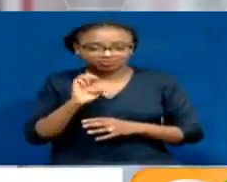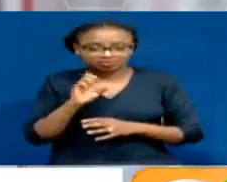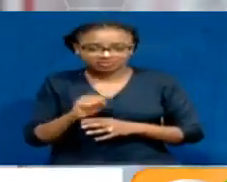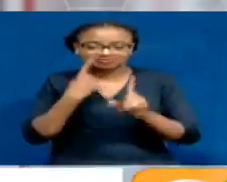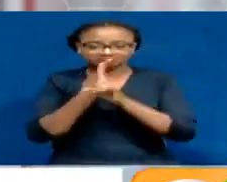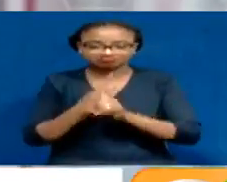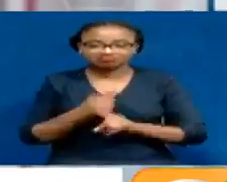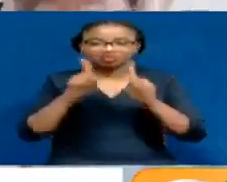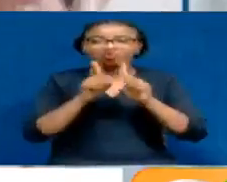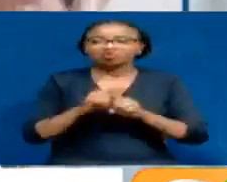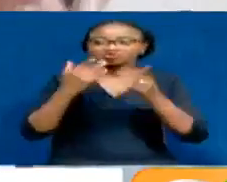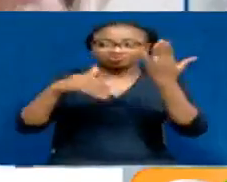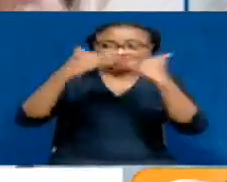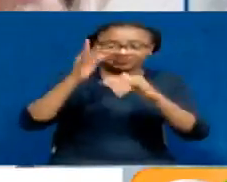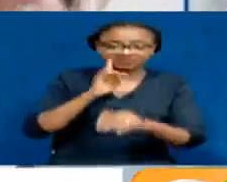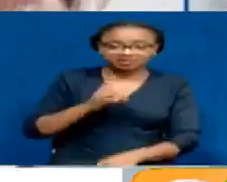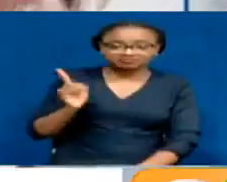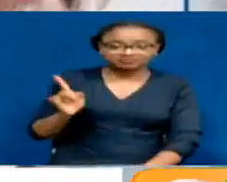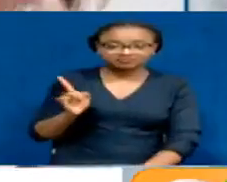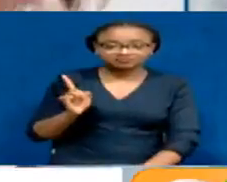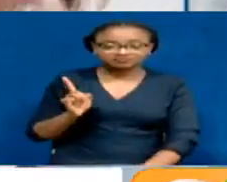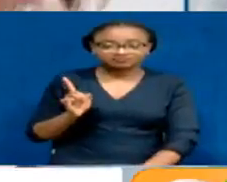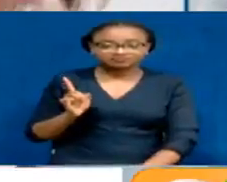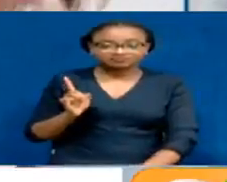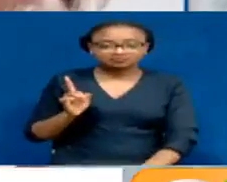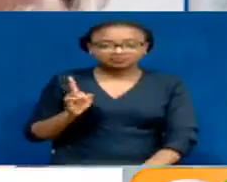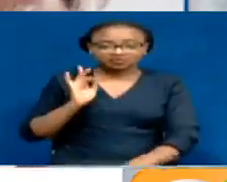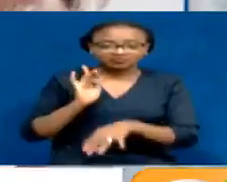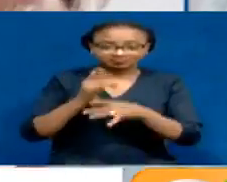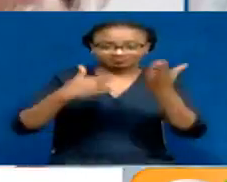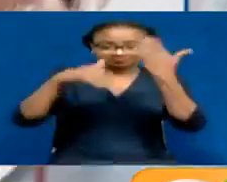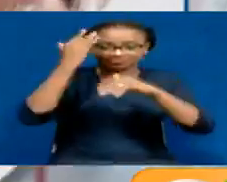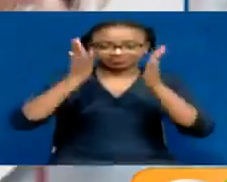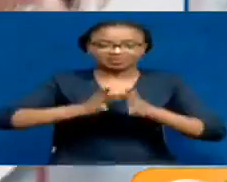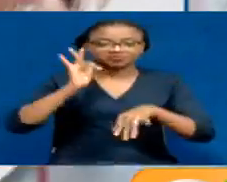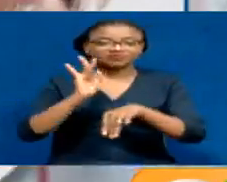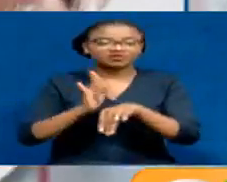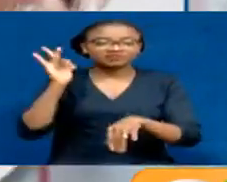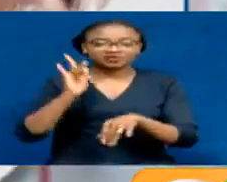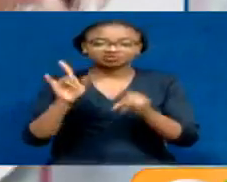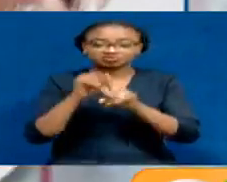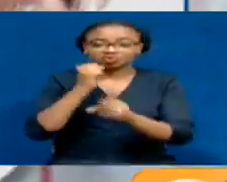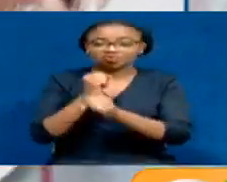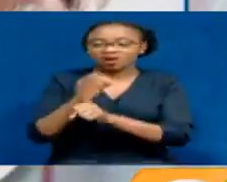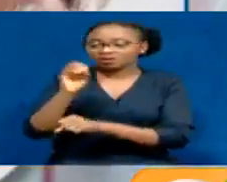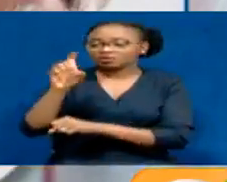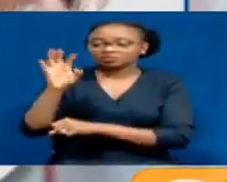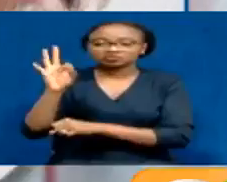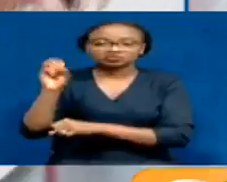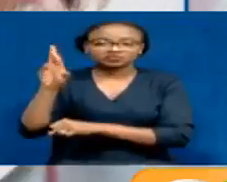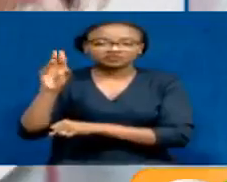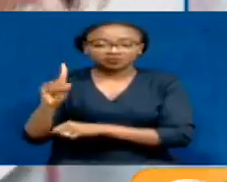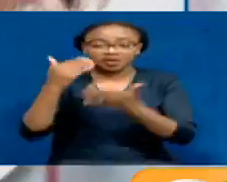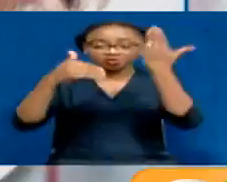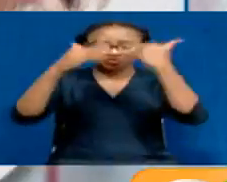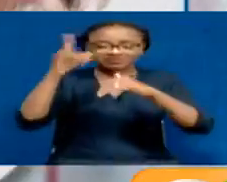Professor Sir Andrew Pollard, Professor of Pediatric Infection and Immunity, and lead investigator of the Oxford University trial of the vaccine,